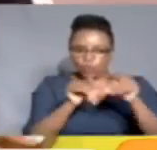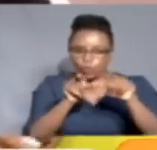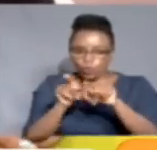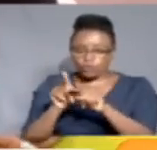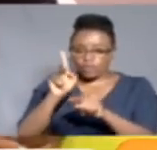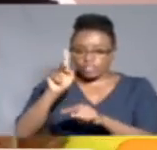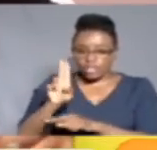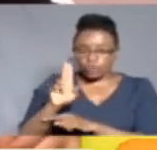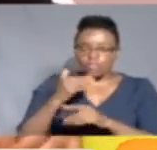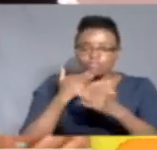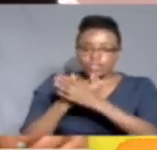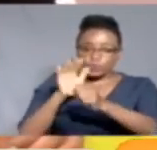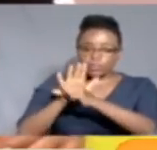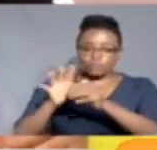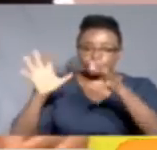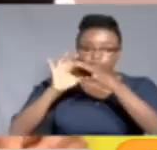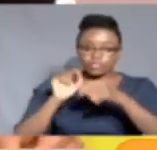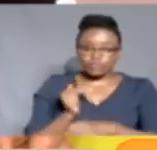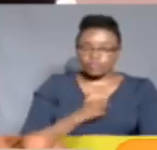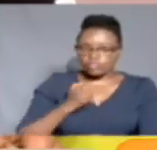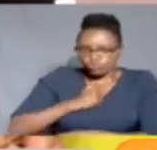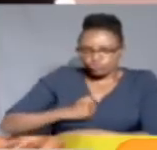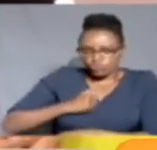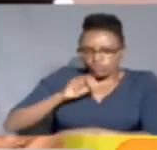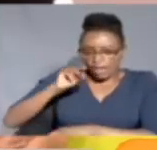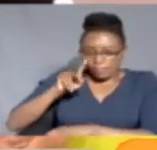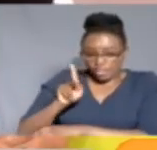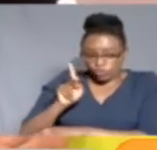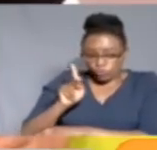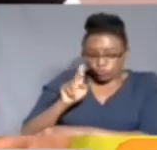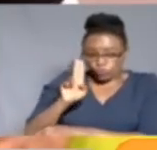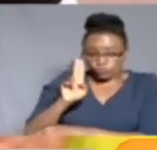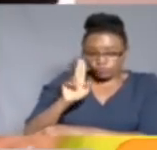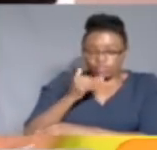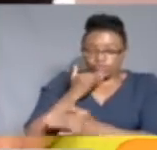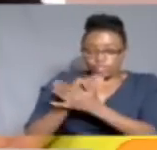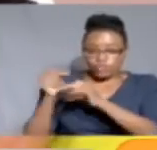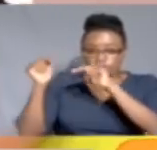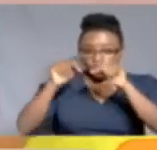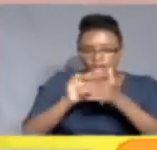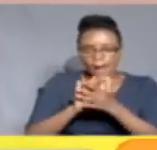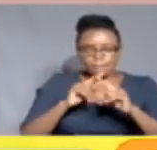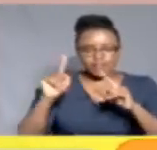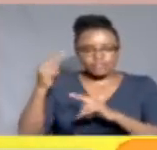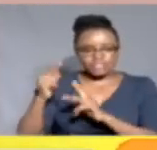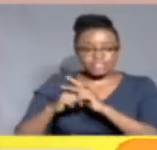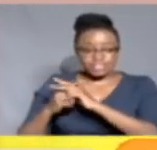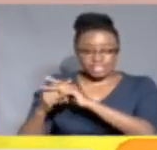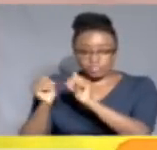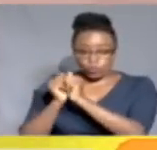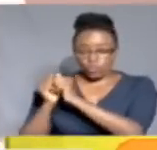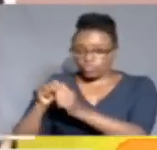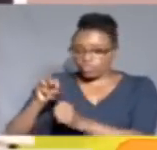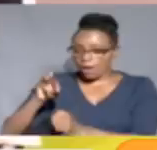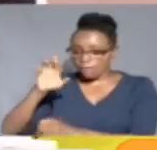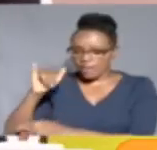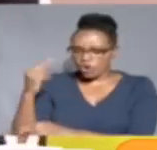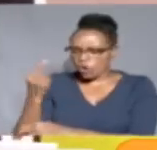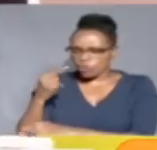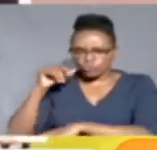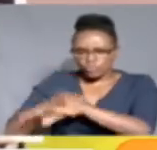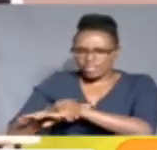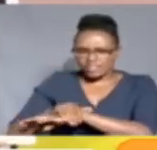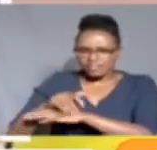KUT. Thank you so much for joining us. MKU, I beg your pardon. Thank you so much for coming in. But let me begin with you, Mary, just to get a